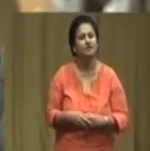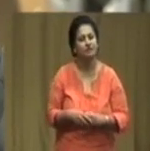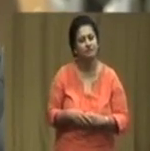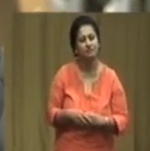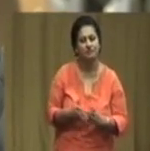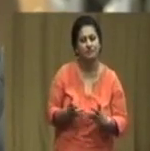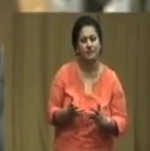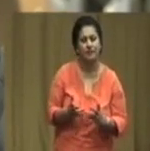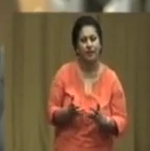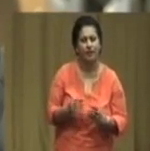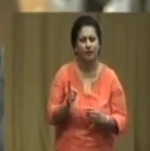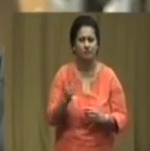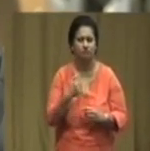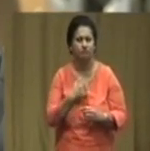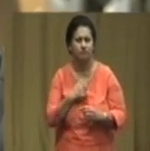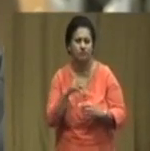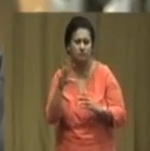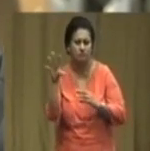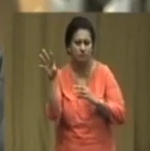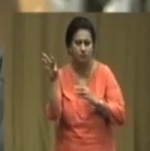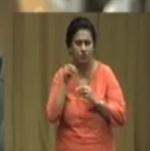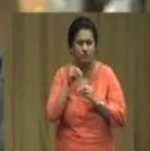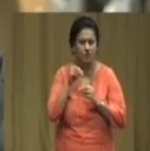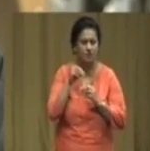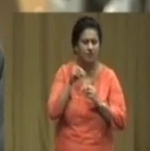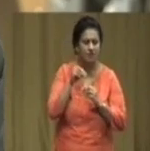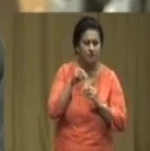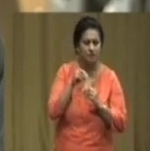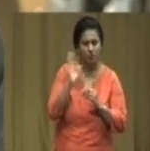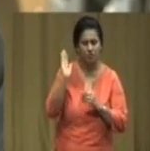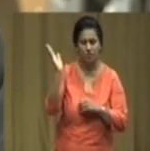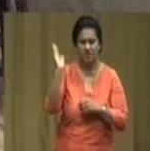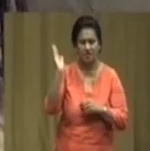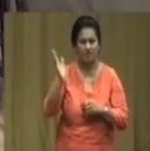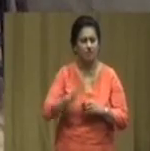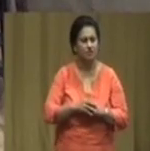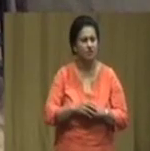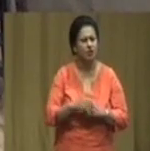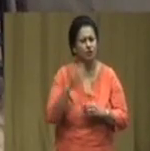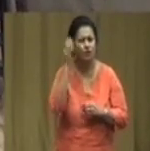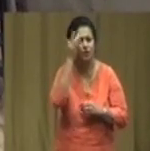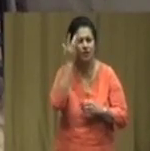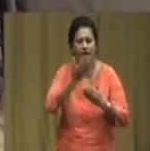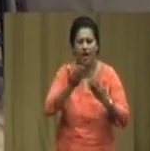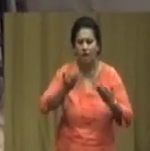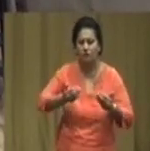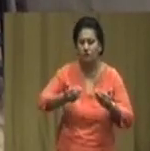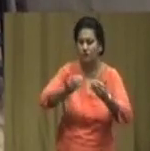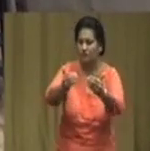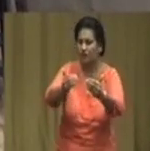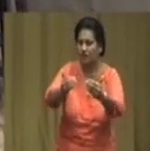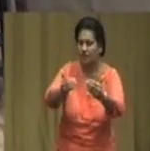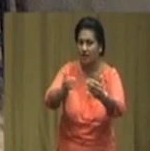of what I took out. If I need to, to think about ways of moving forward in the